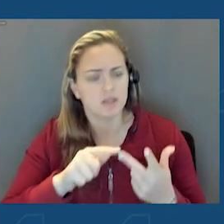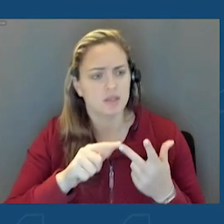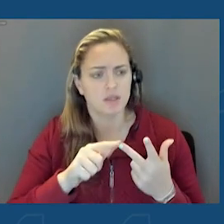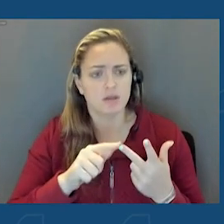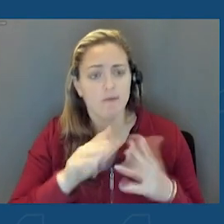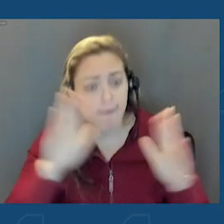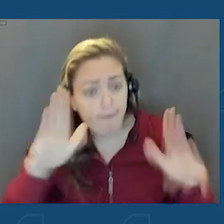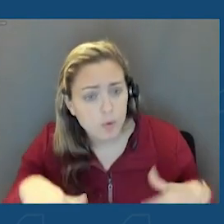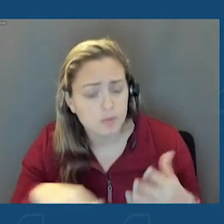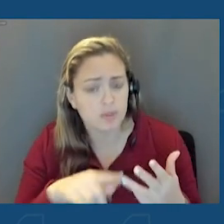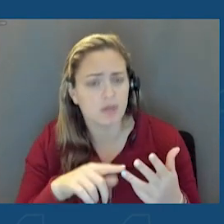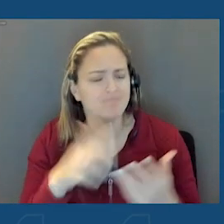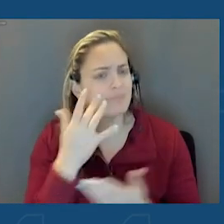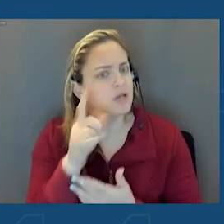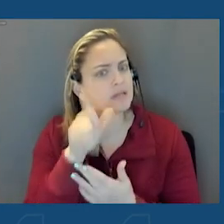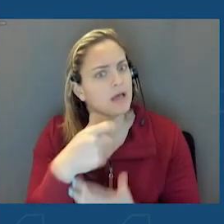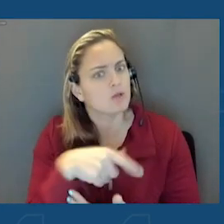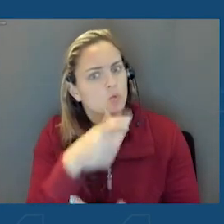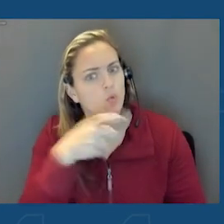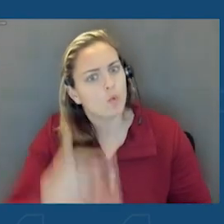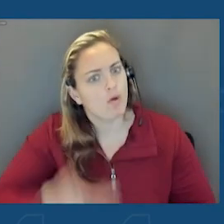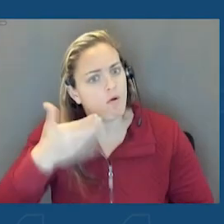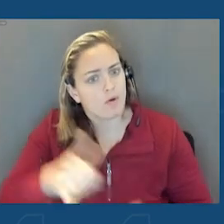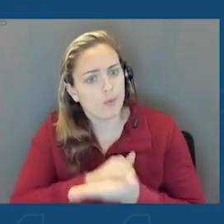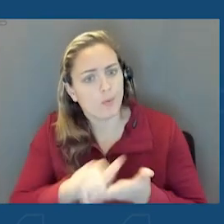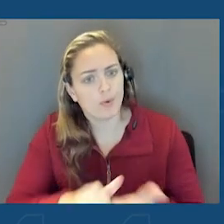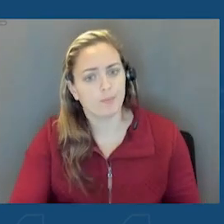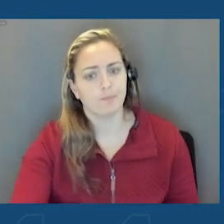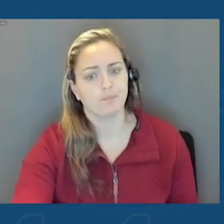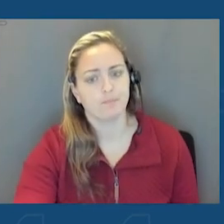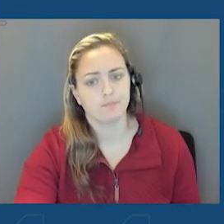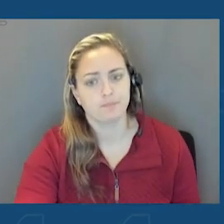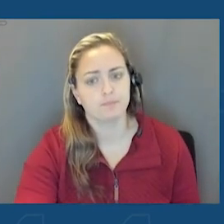housing, because that's who we are in New York.